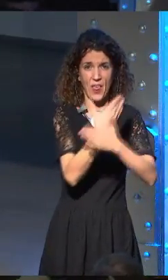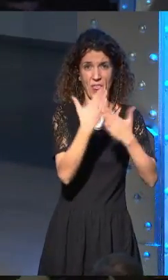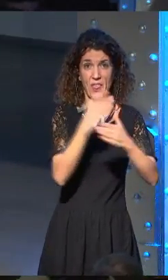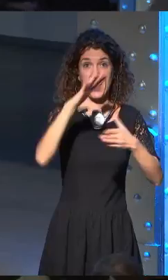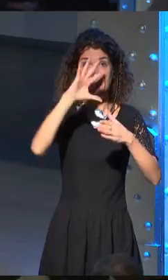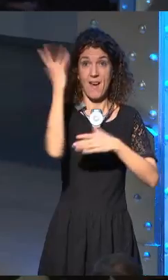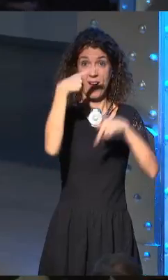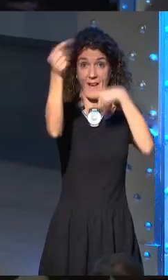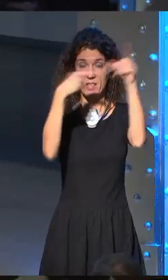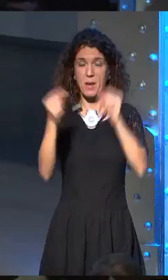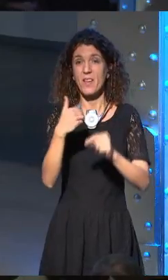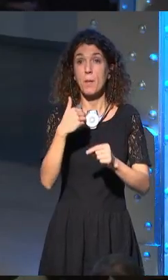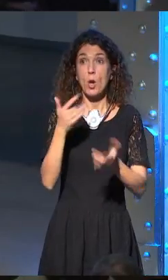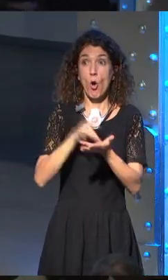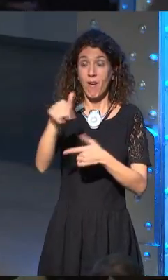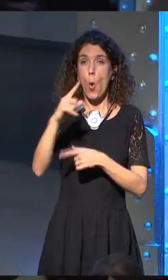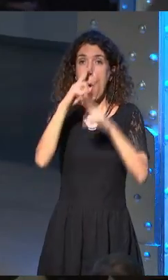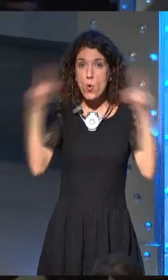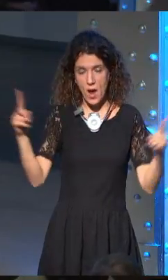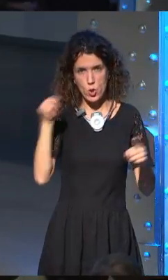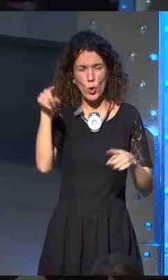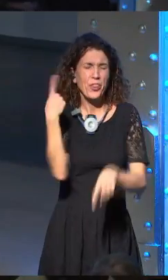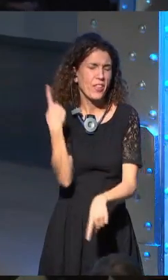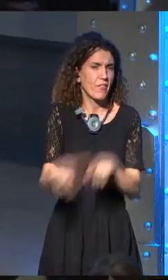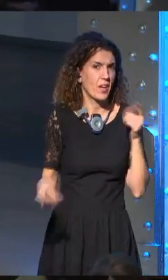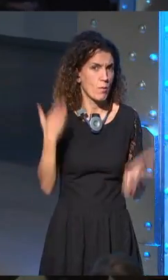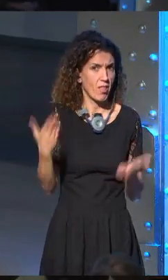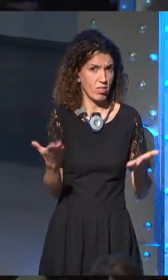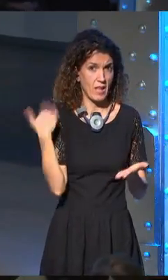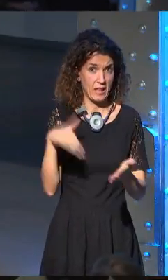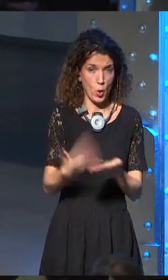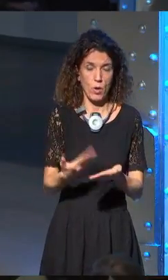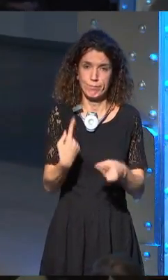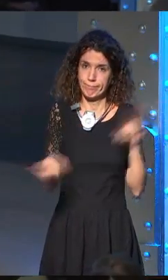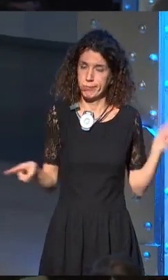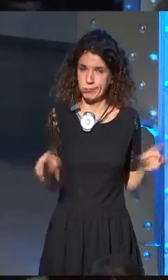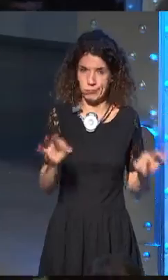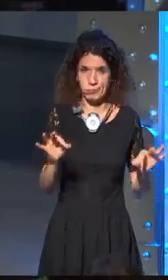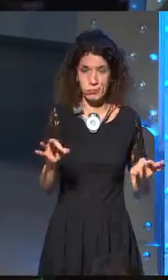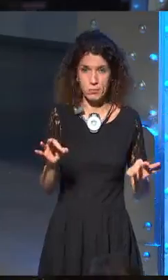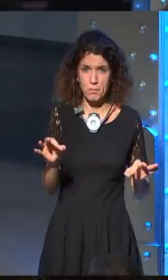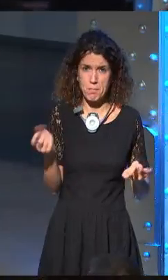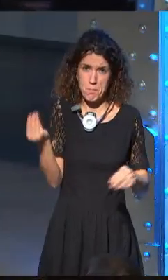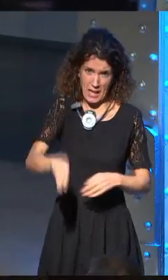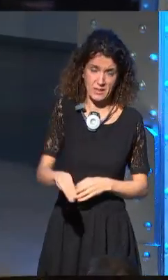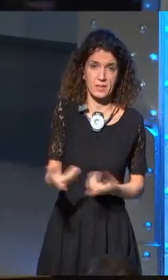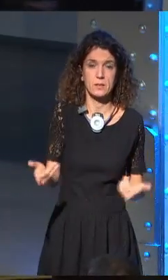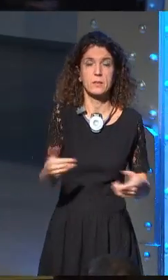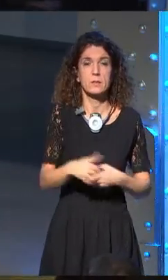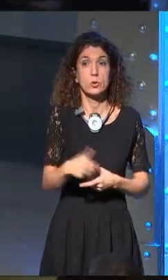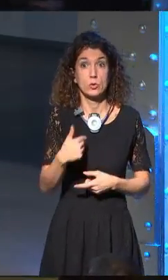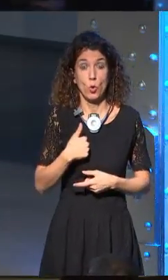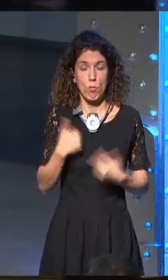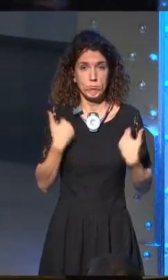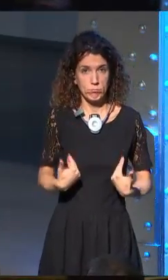nearly a year was much different, much more magnified, and something that not only myself was not considering